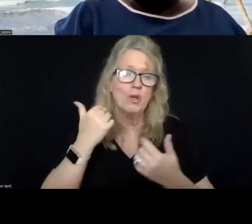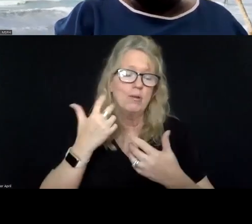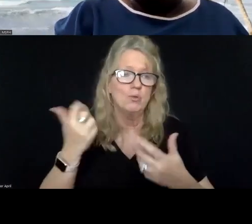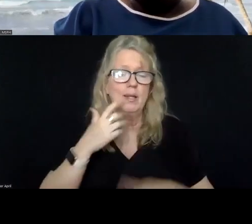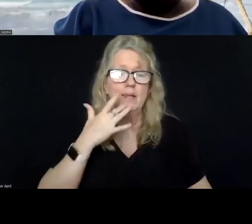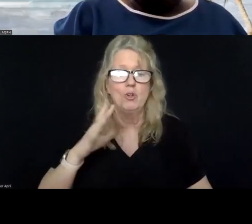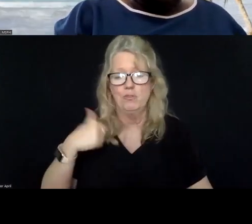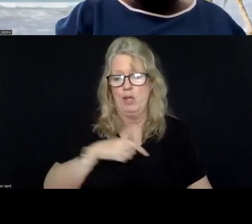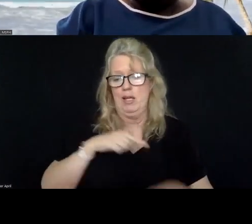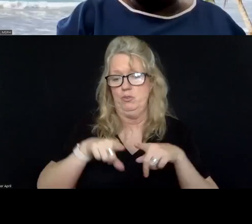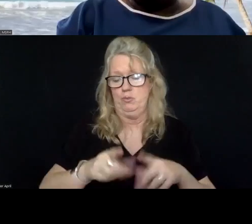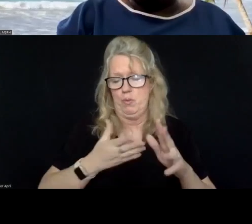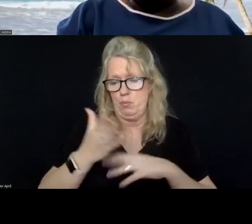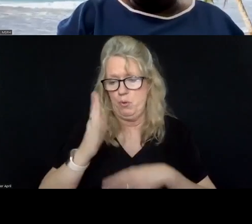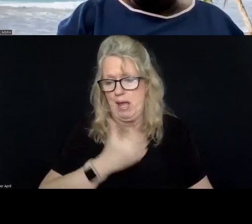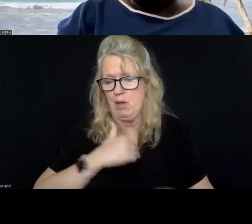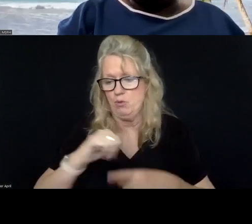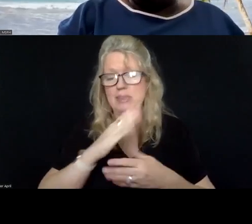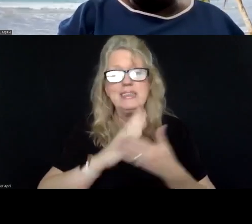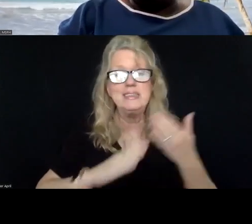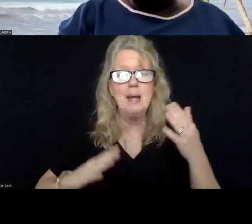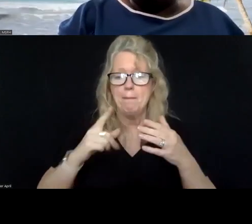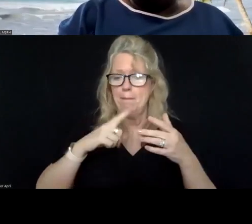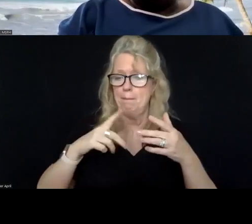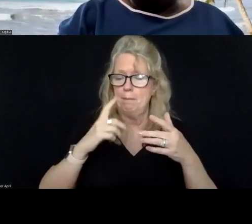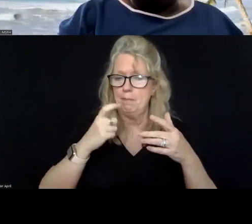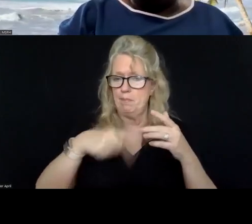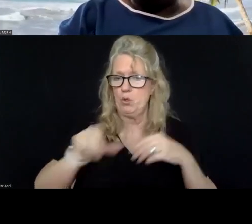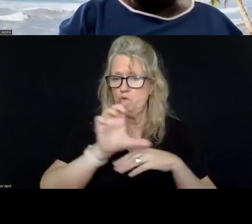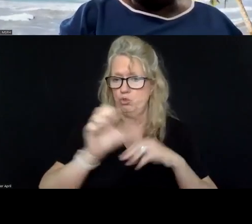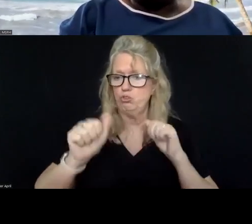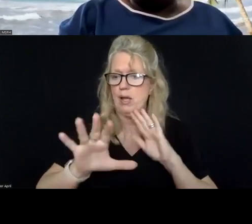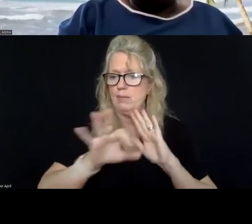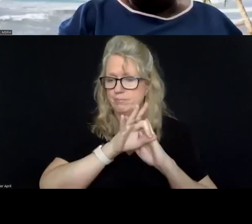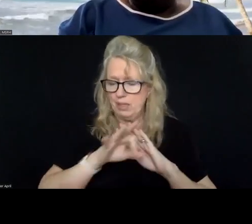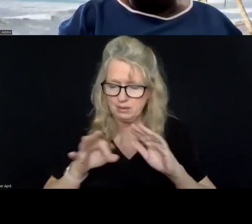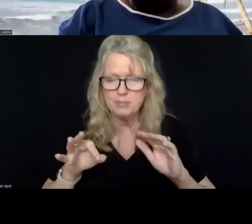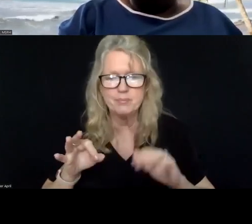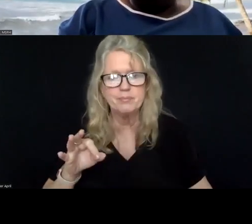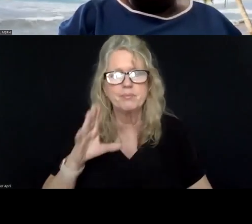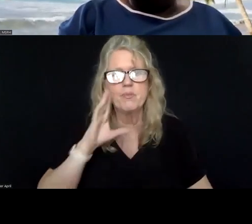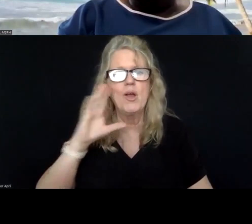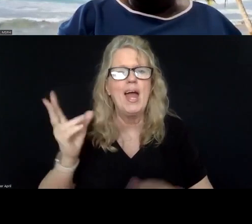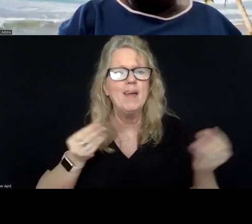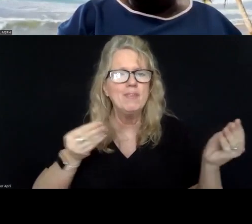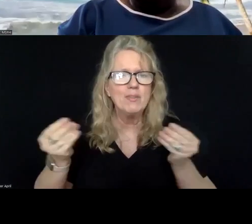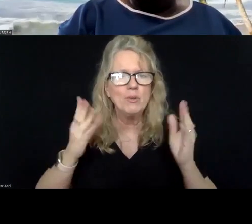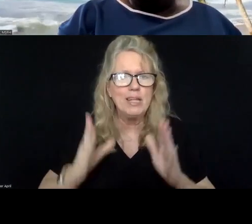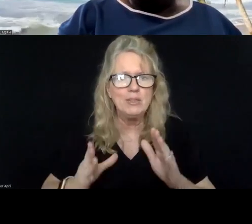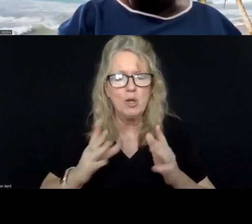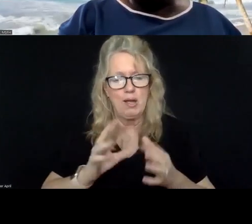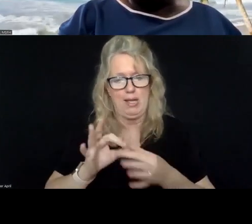our trainings, some of the churches have elected to have their CROP liaisons and